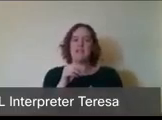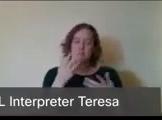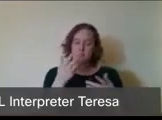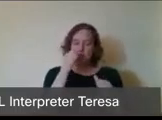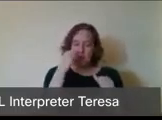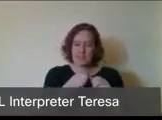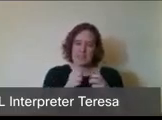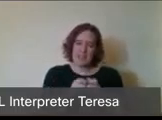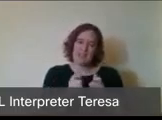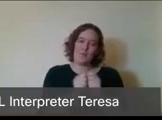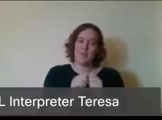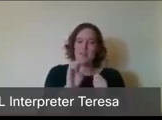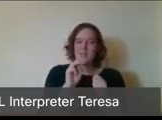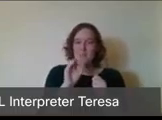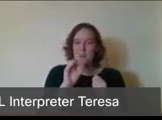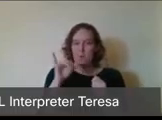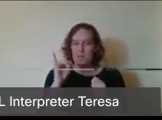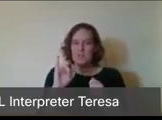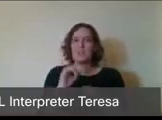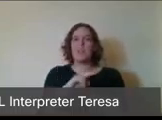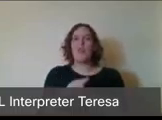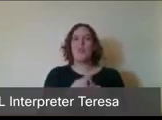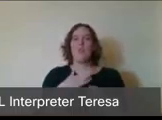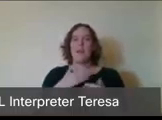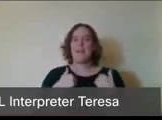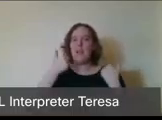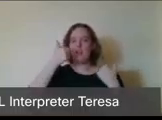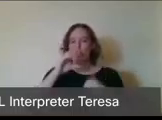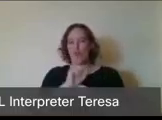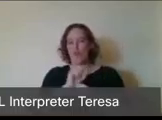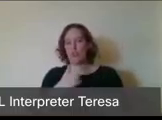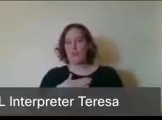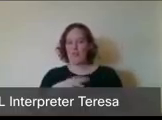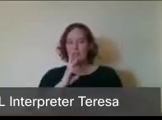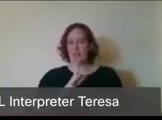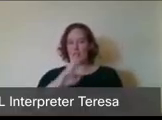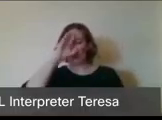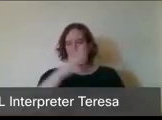going. In addition to my youngest coworker, my 6-year-old son,